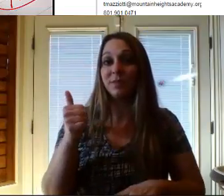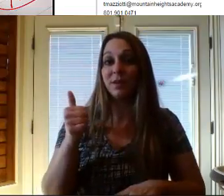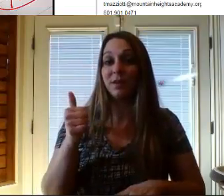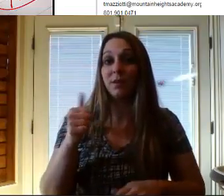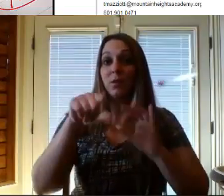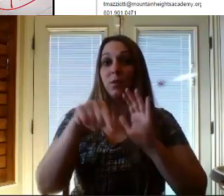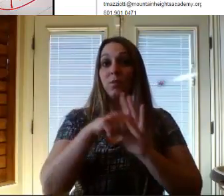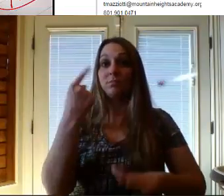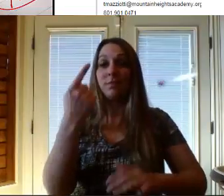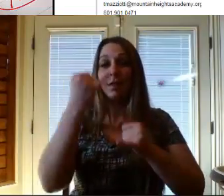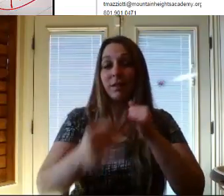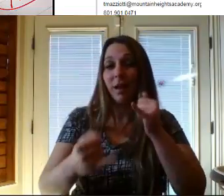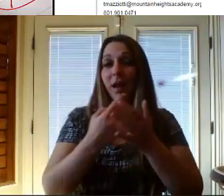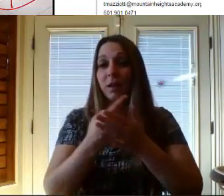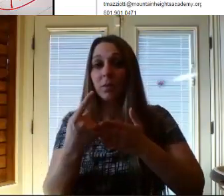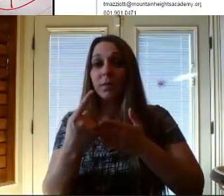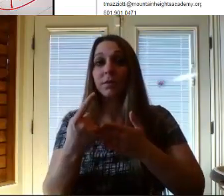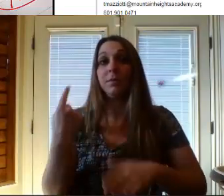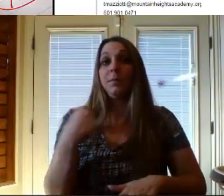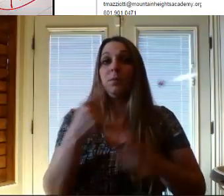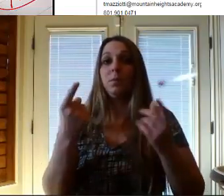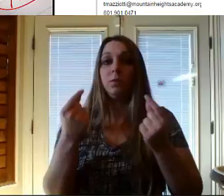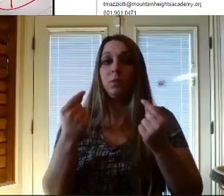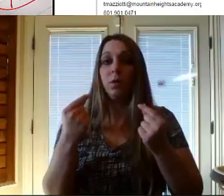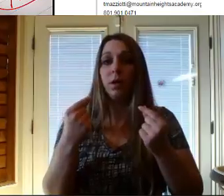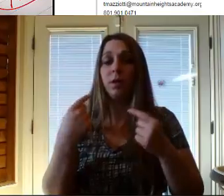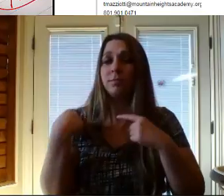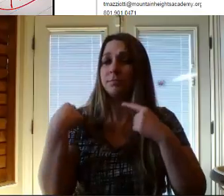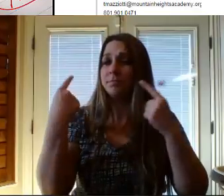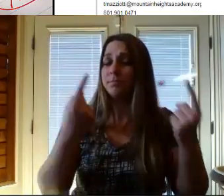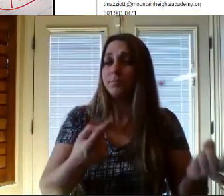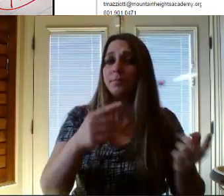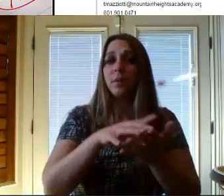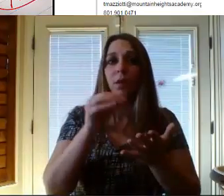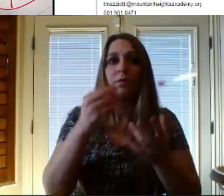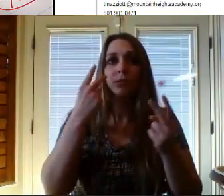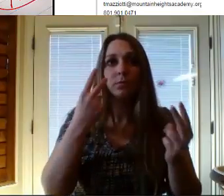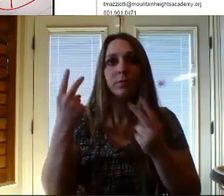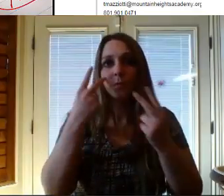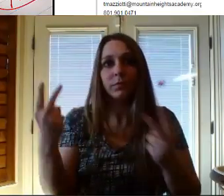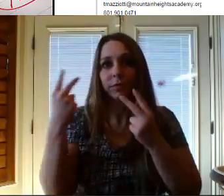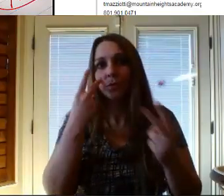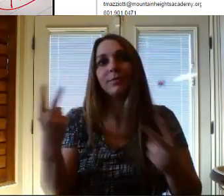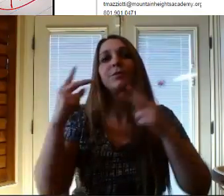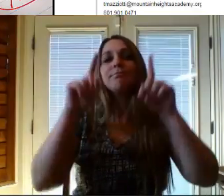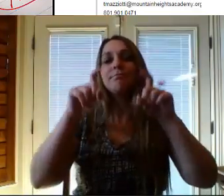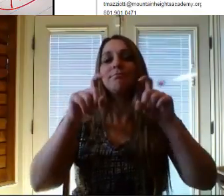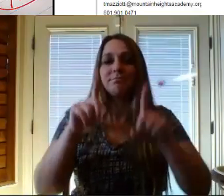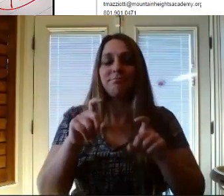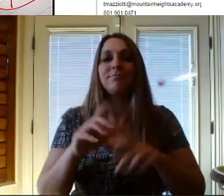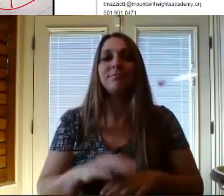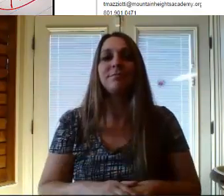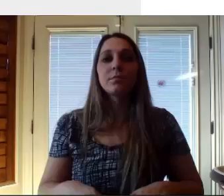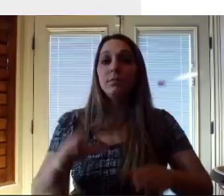Hi, now's week 10, and it's the last week of quarter one, and we will be